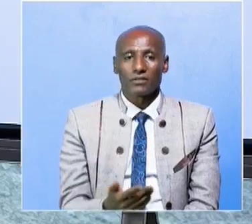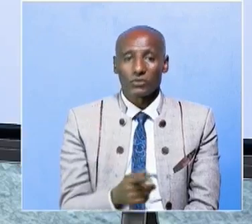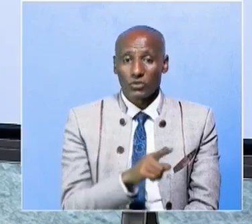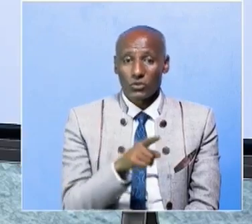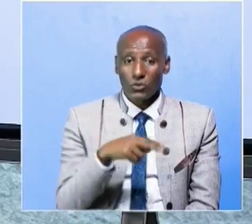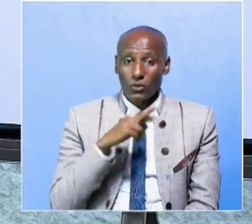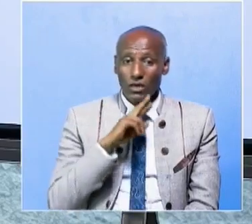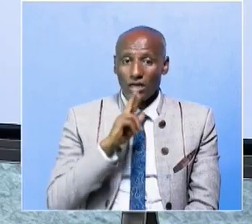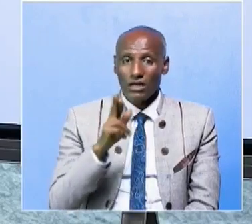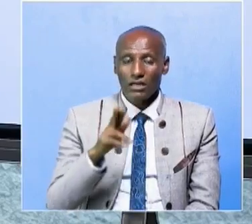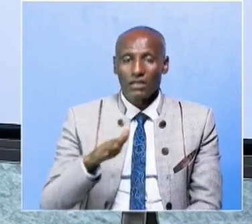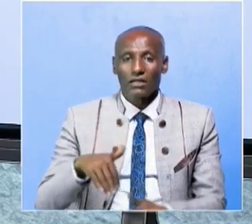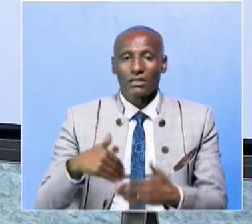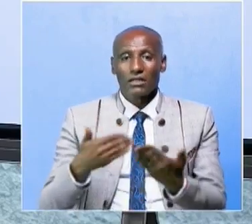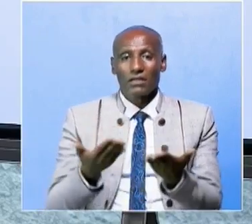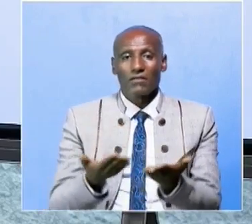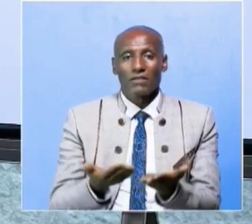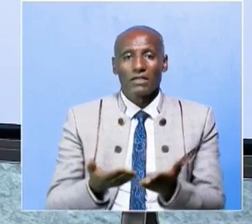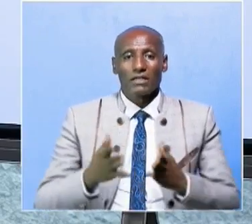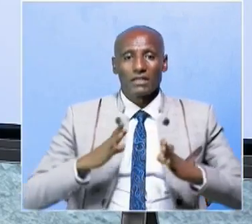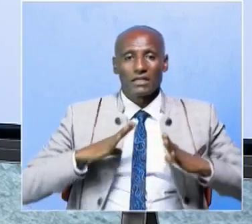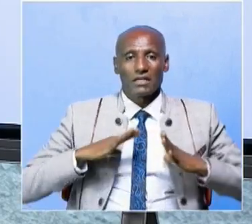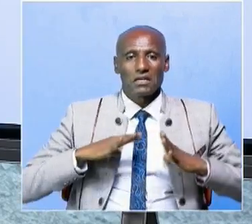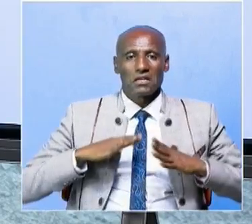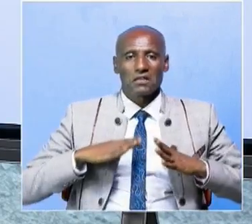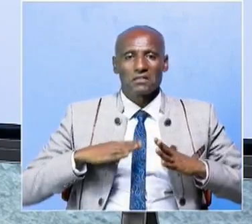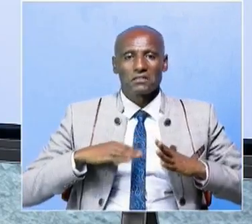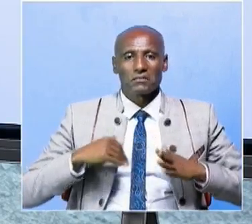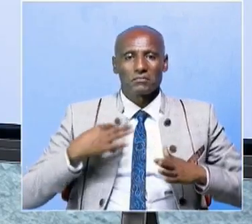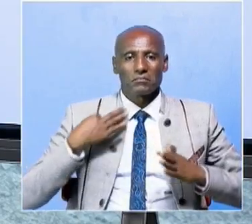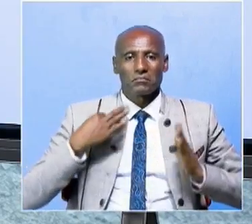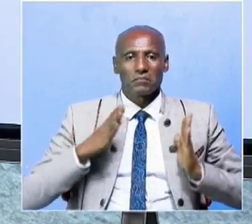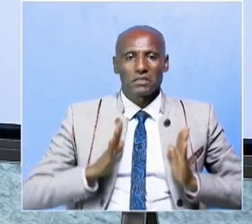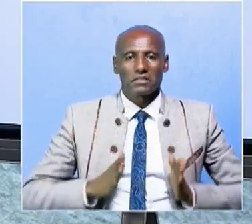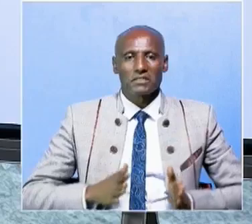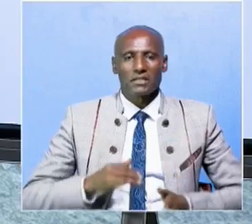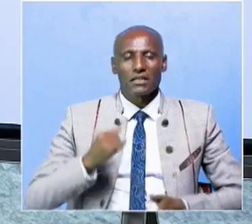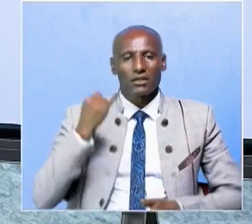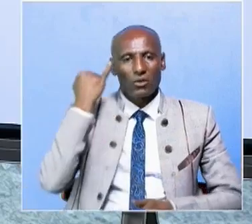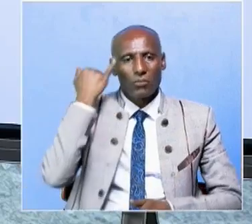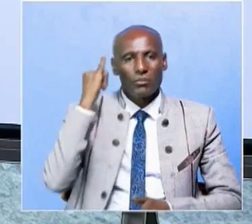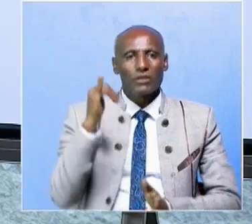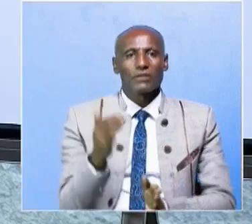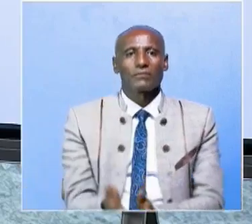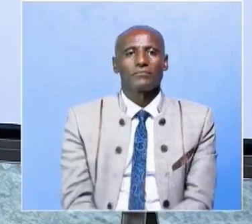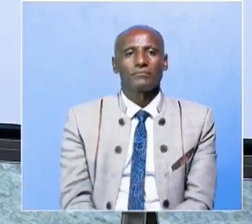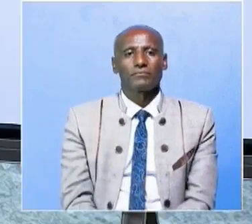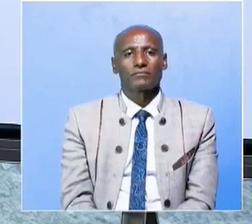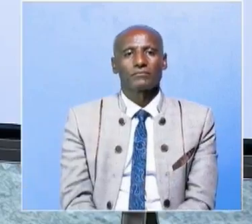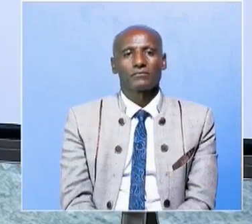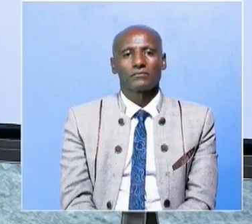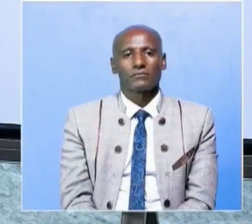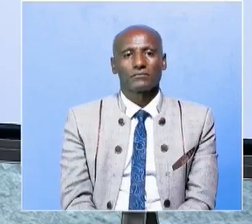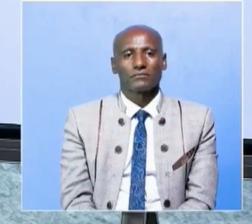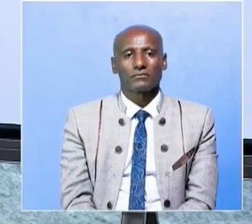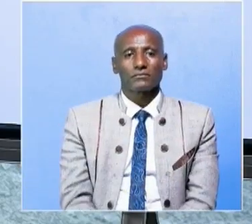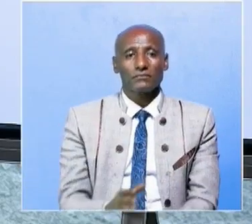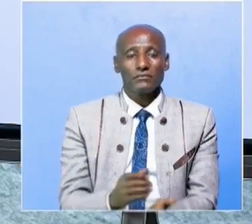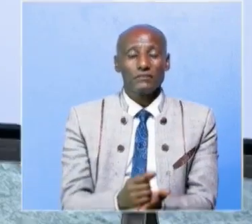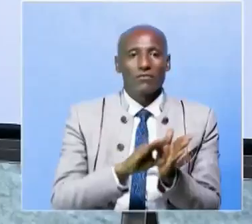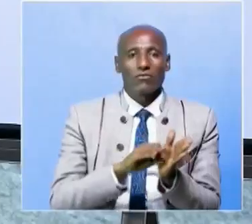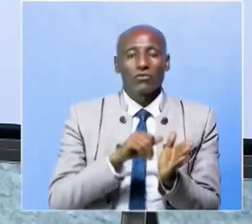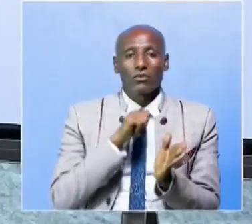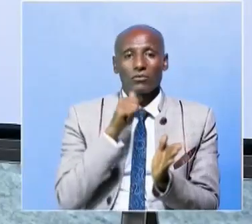very free and relaxed personal opinion. So it is what? It is somewhat